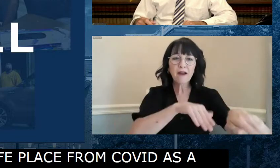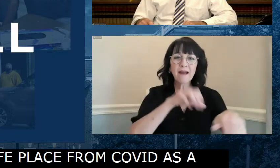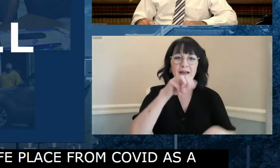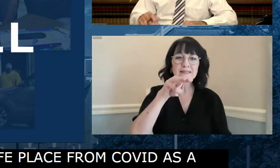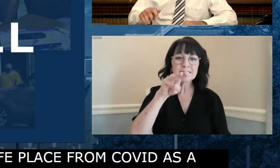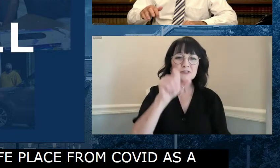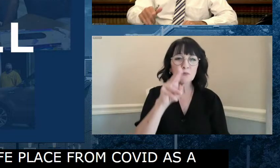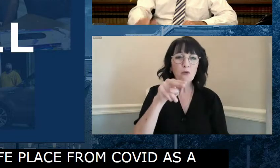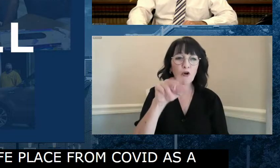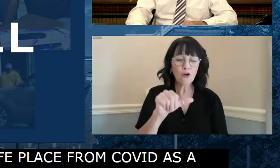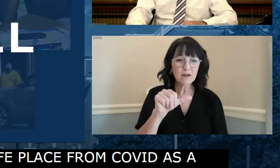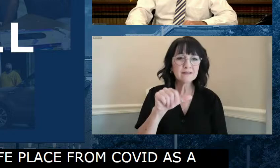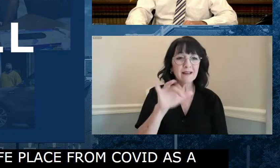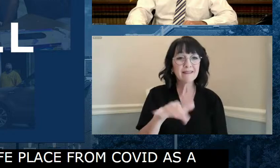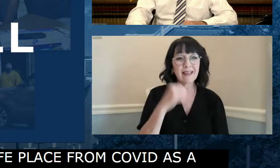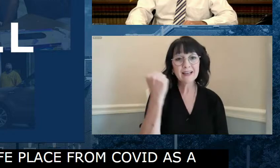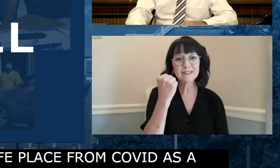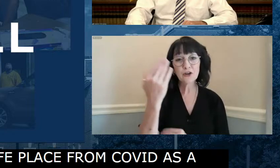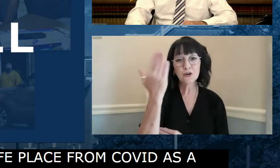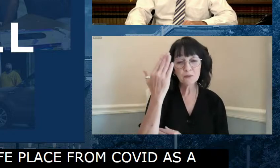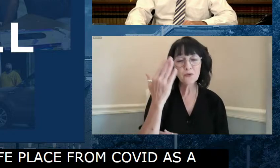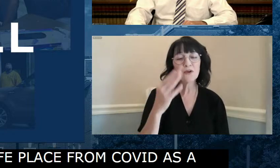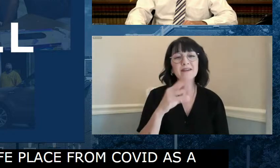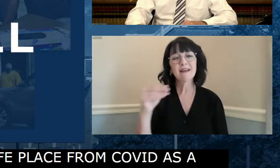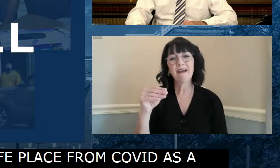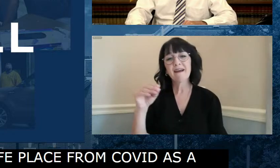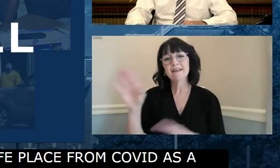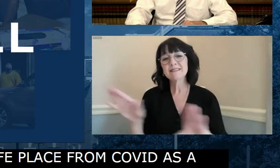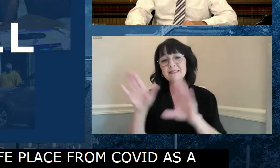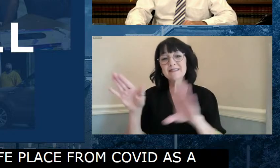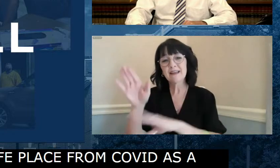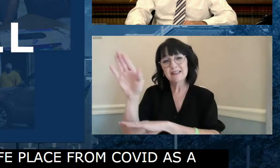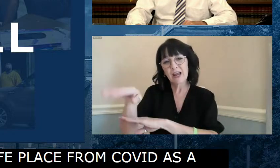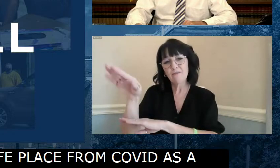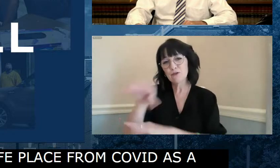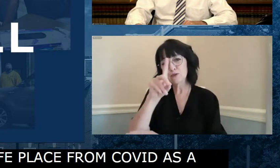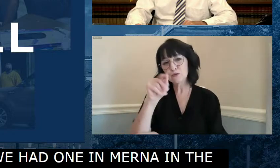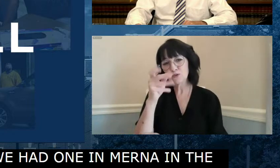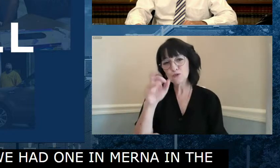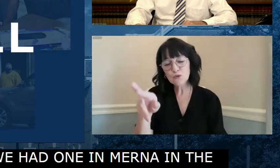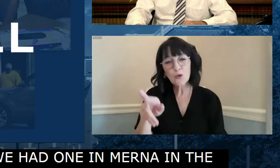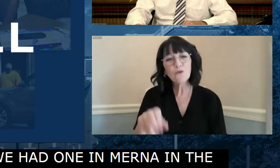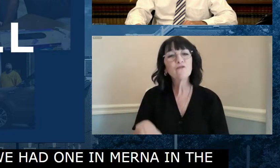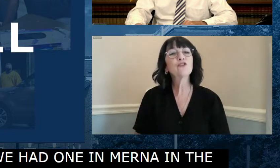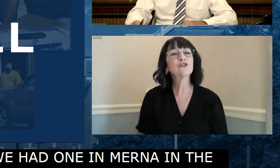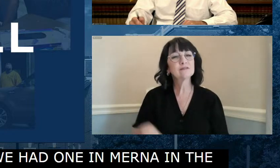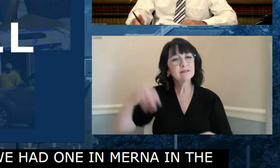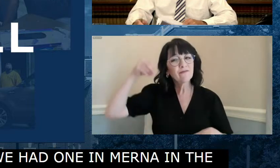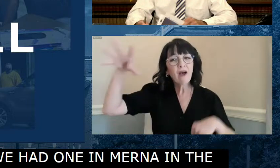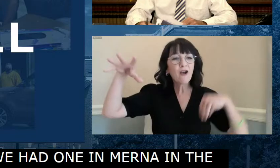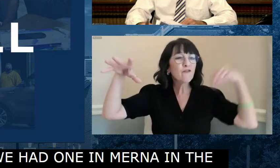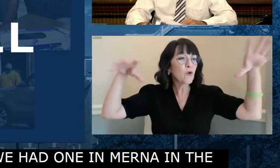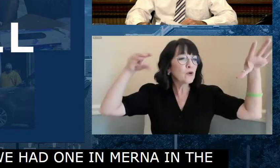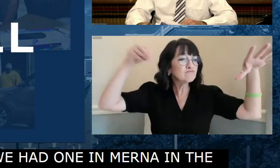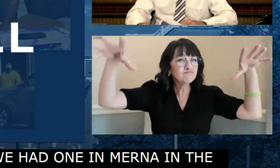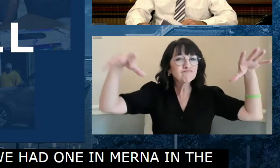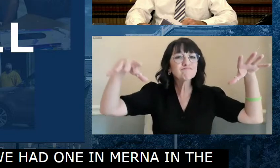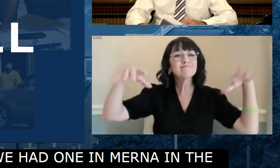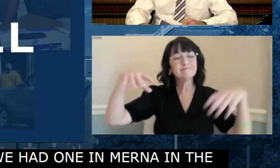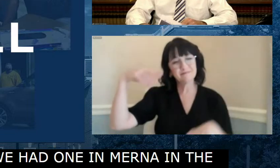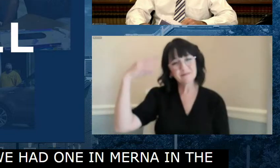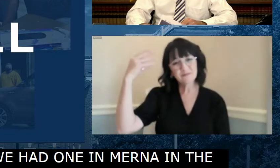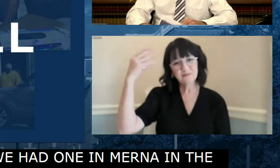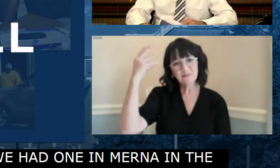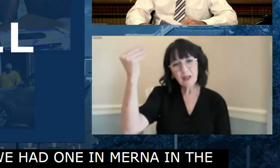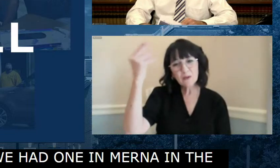and a parade Sunday afternoon in Dover, and fireworks across our state. It was great to see so many people out